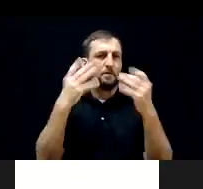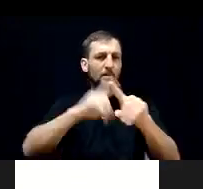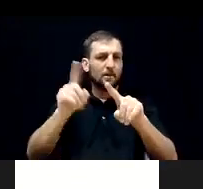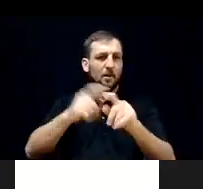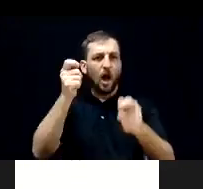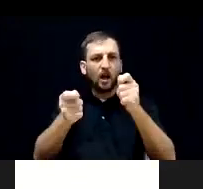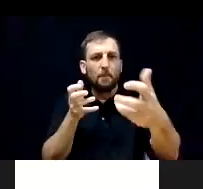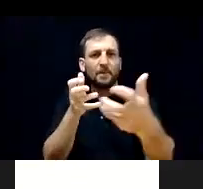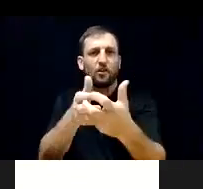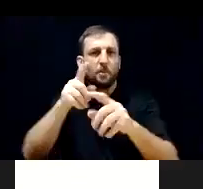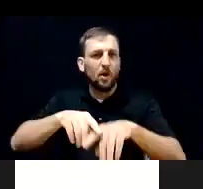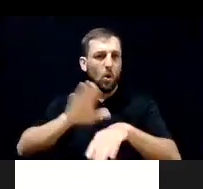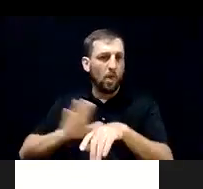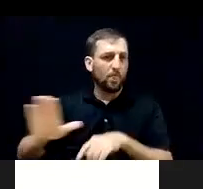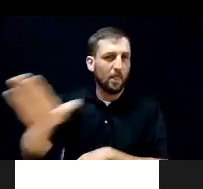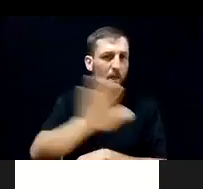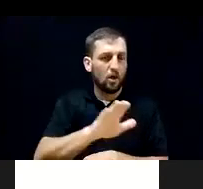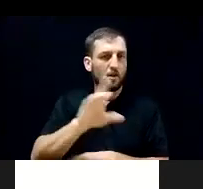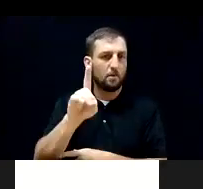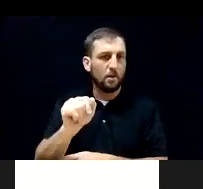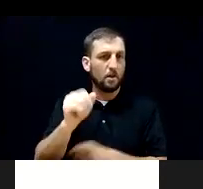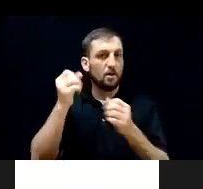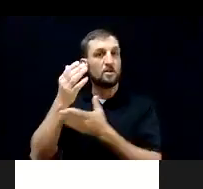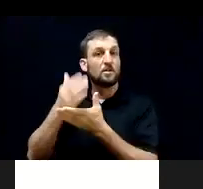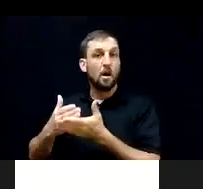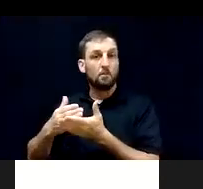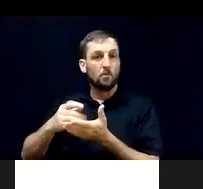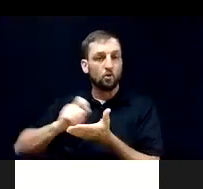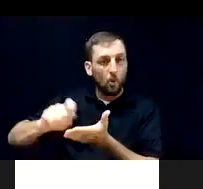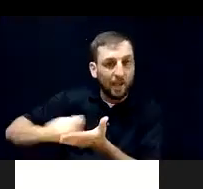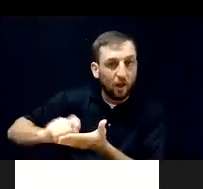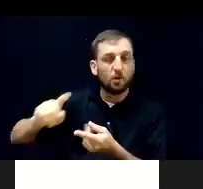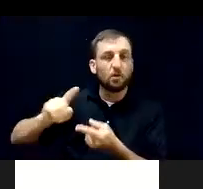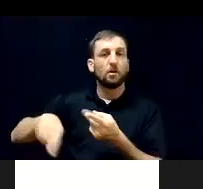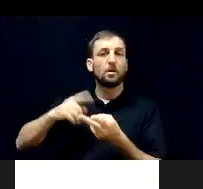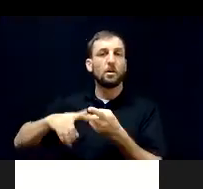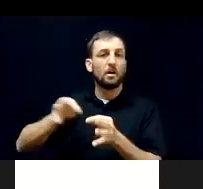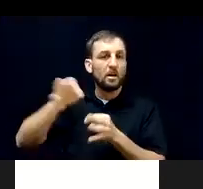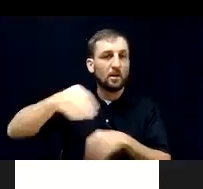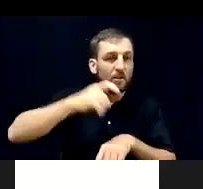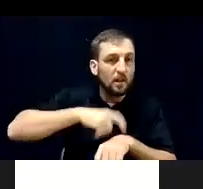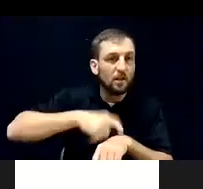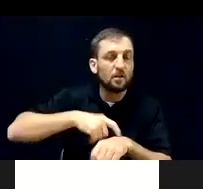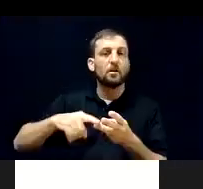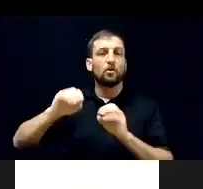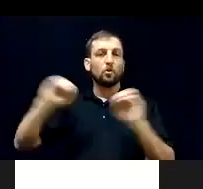disability. We have some that get note takers, a lot get extended time on tests, distraction reduced testing environments. We provide